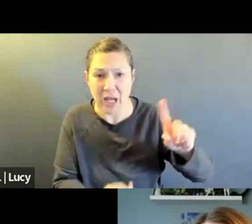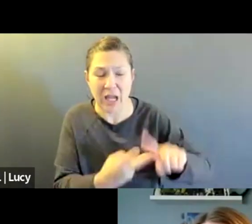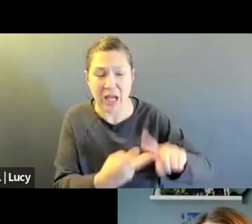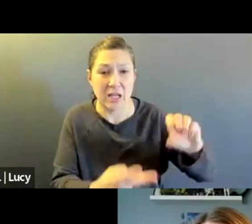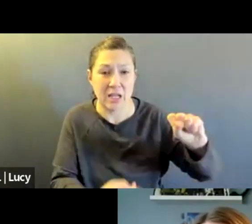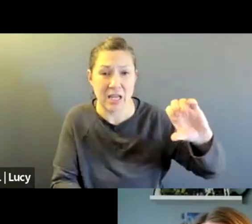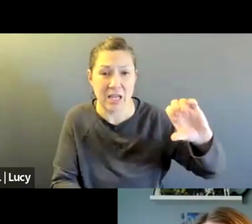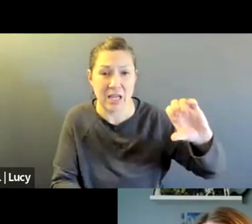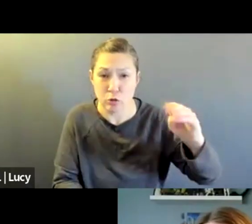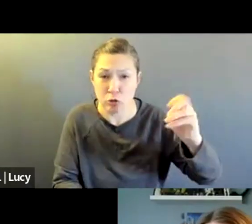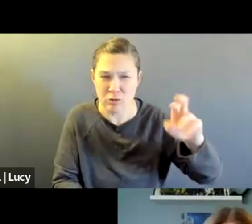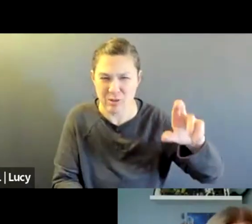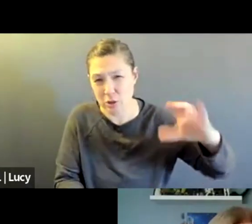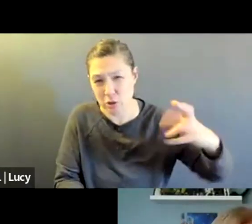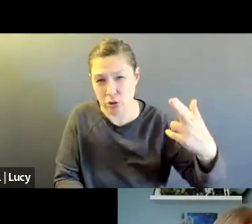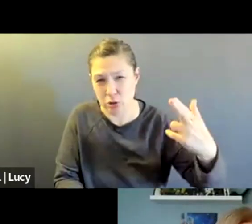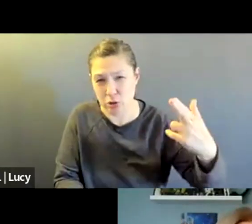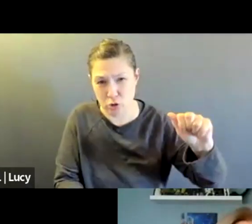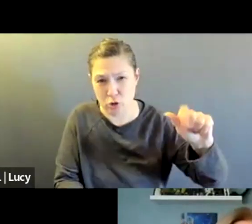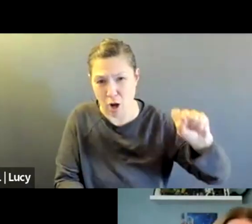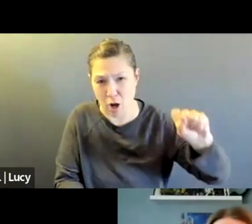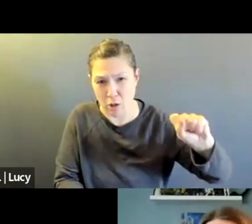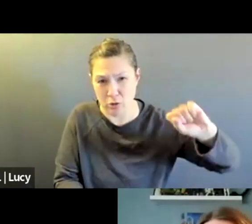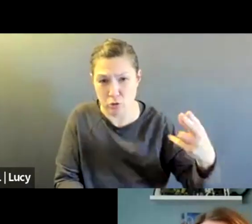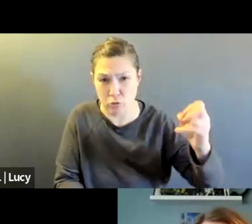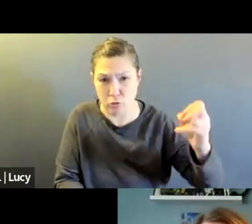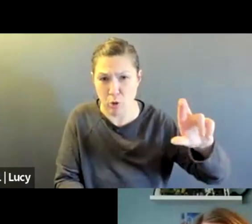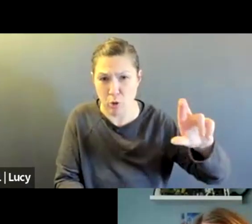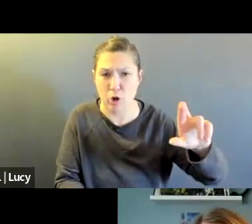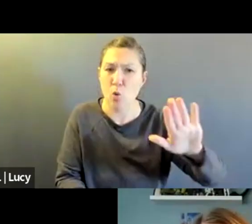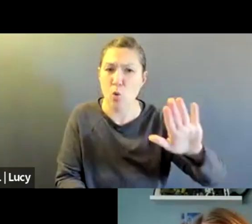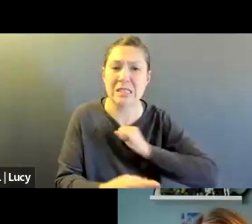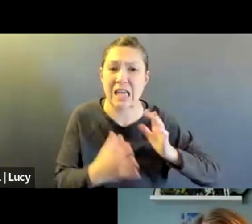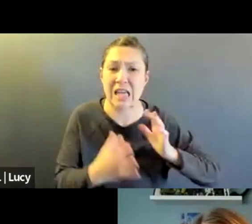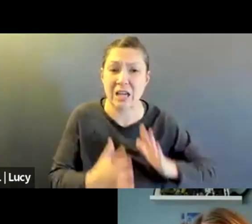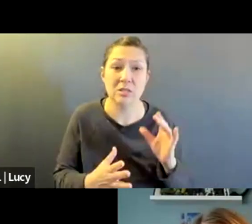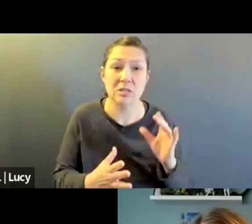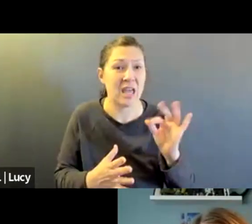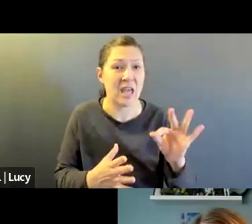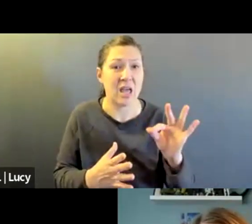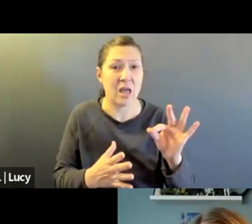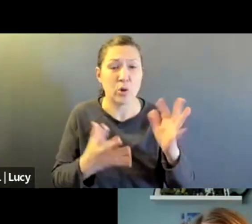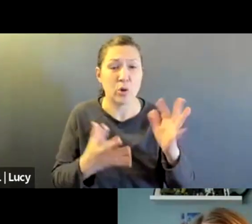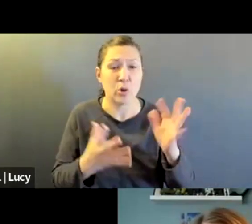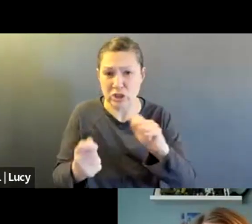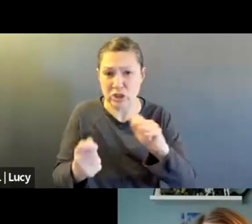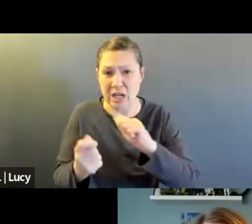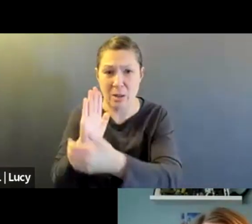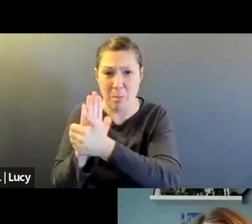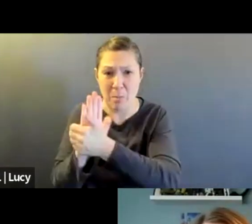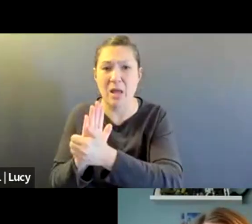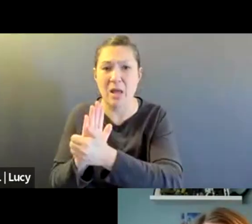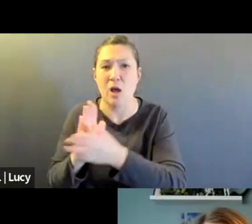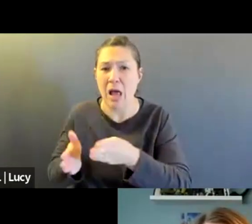if those entities are incapacitated, changing that amendment, which would earmark that money to come